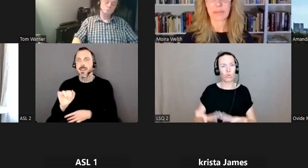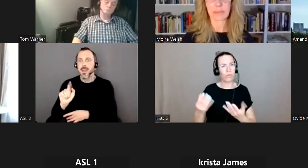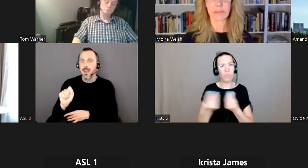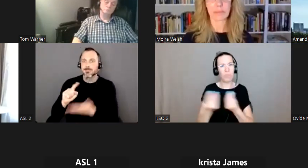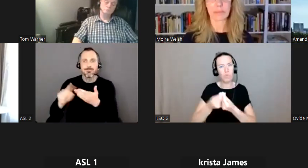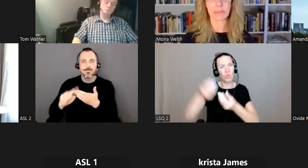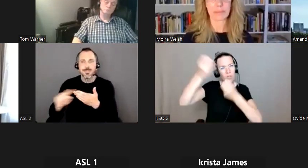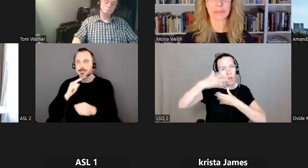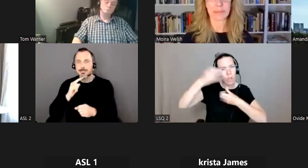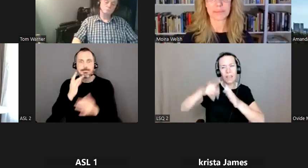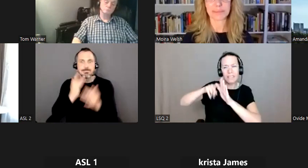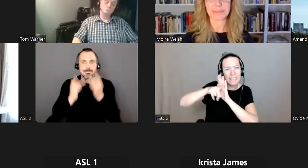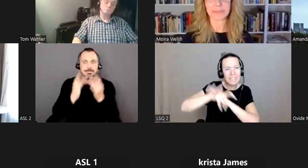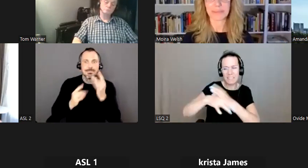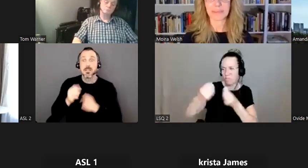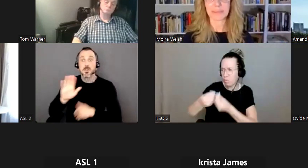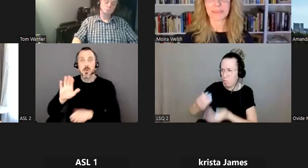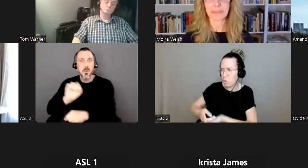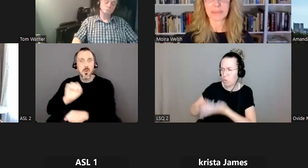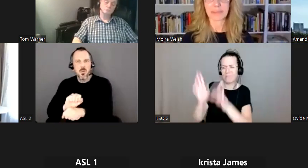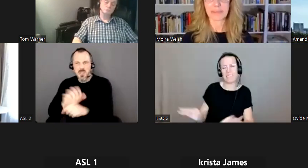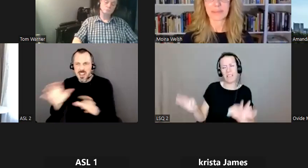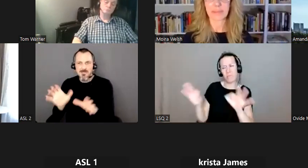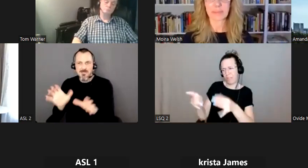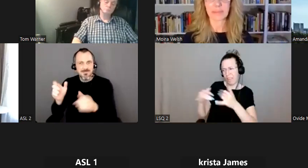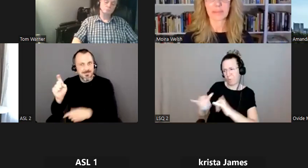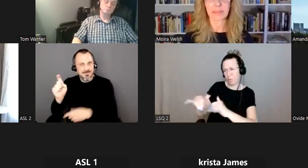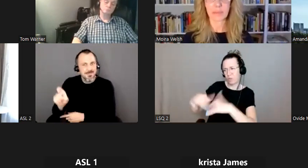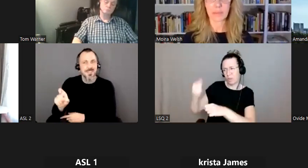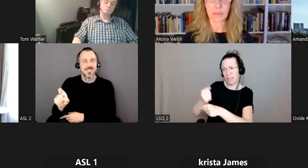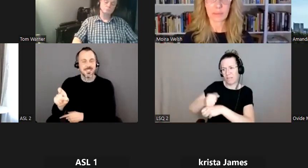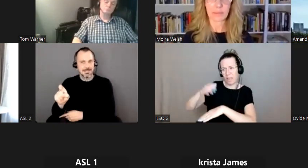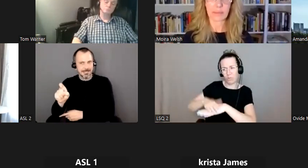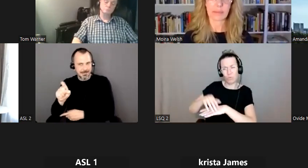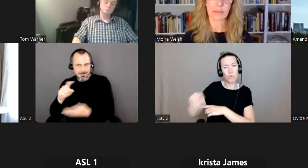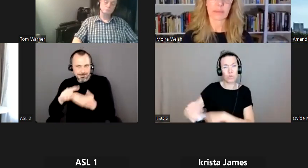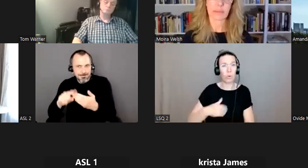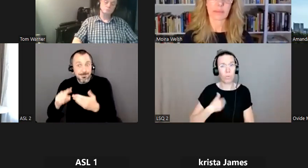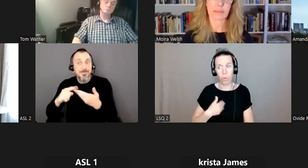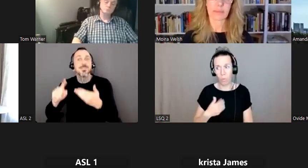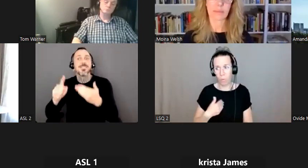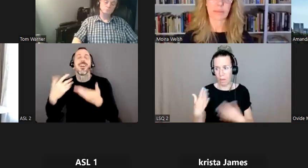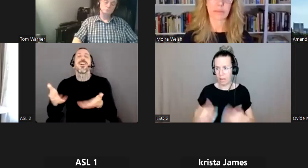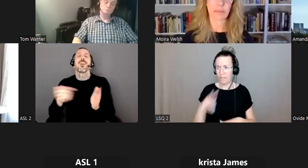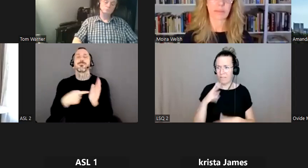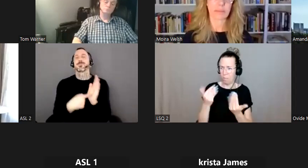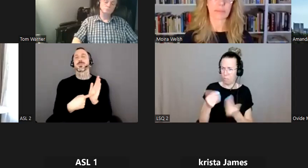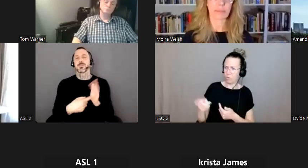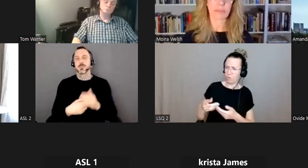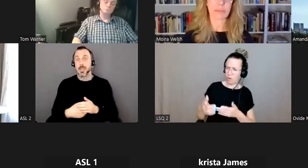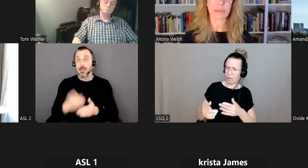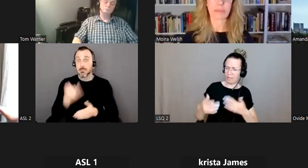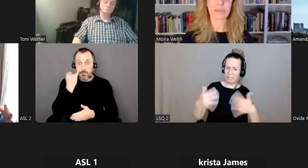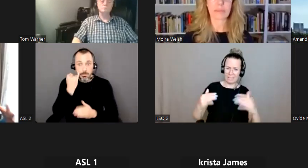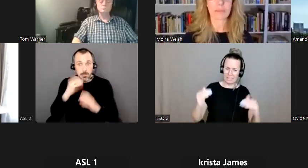keep doing the work that you're doing, because we do need those gaps filled in, particularly around more marginalized older